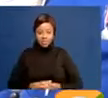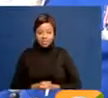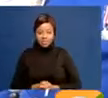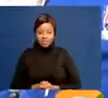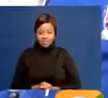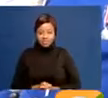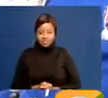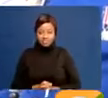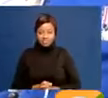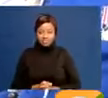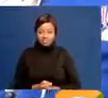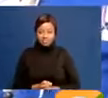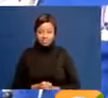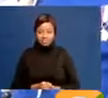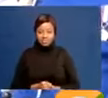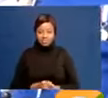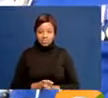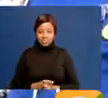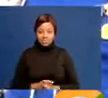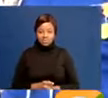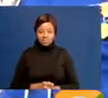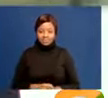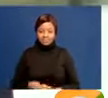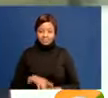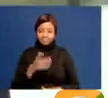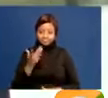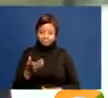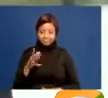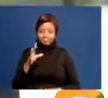Your Excellency, yesterday we missed you.